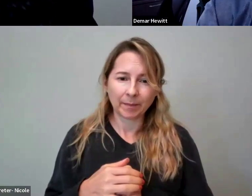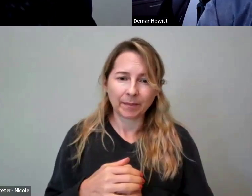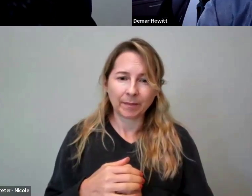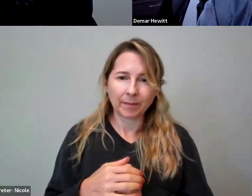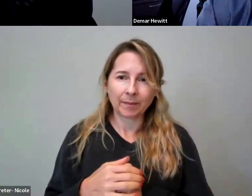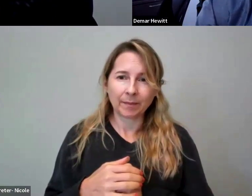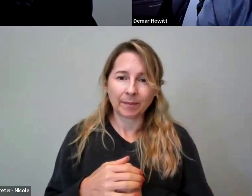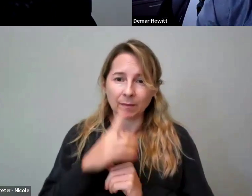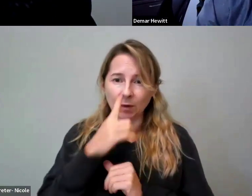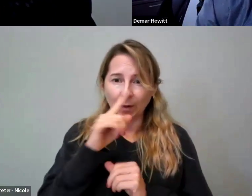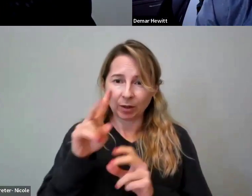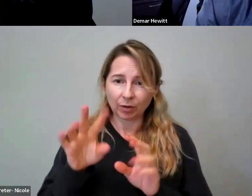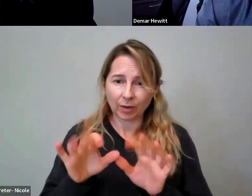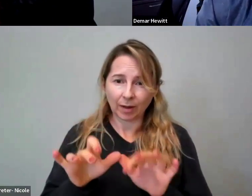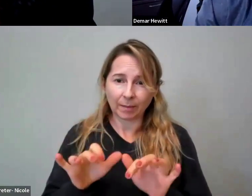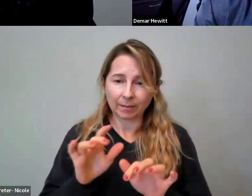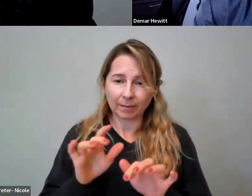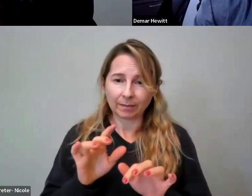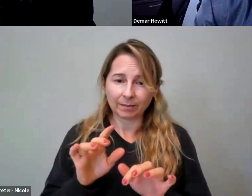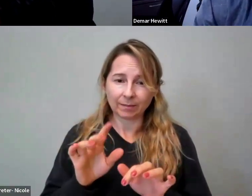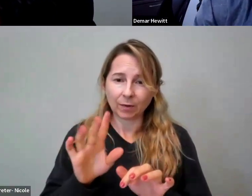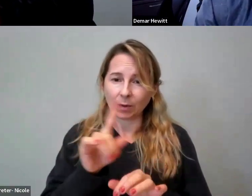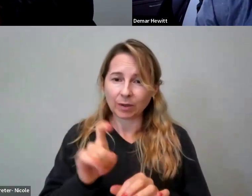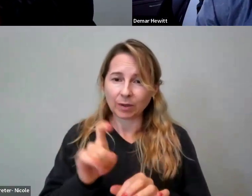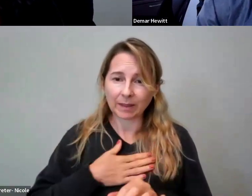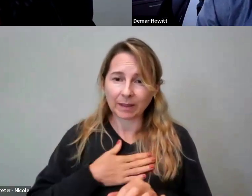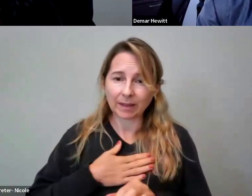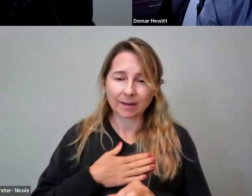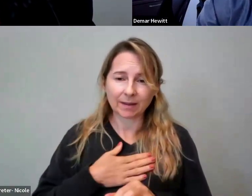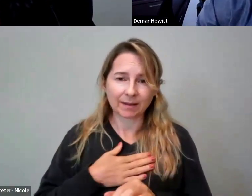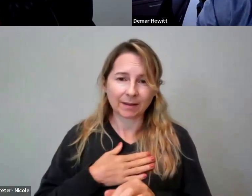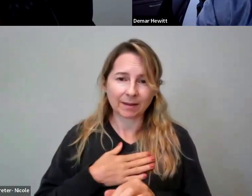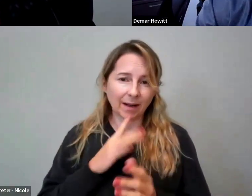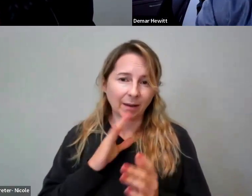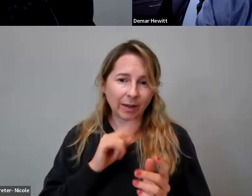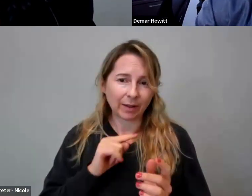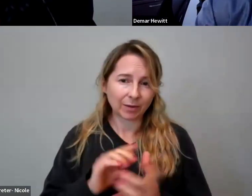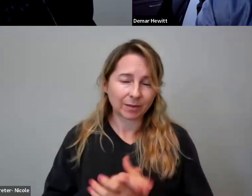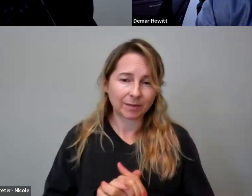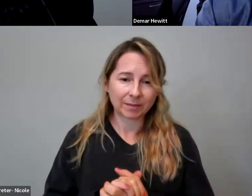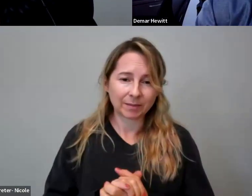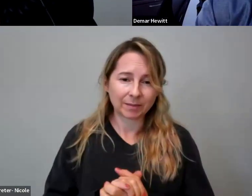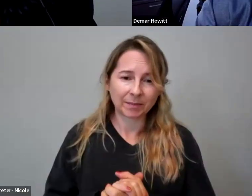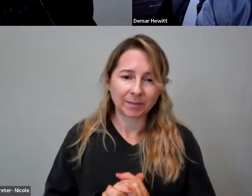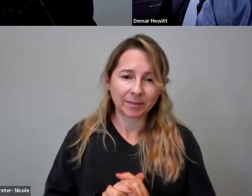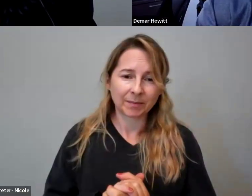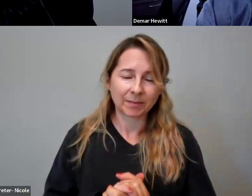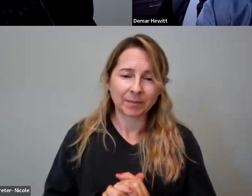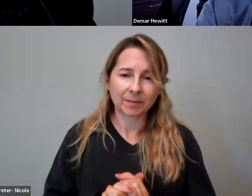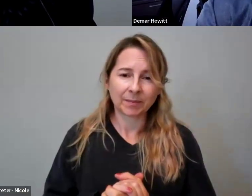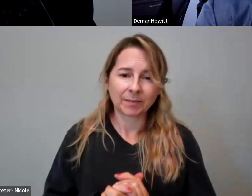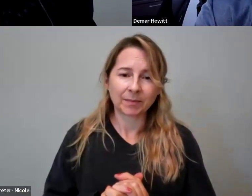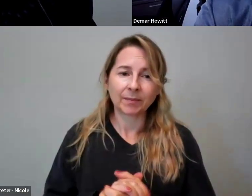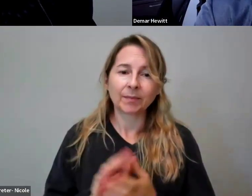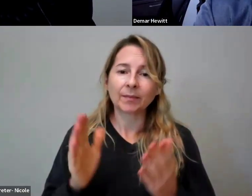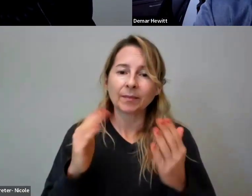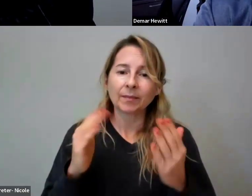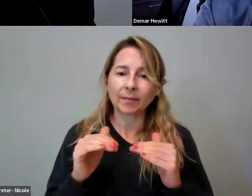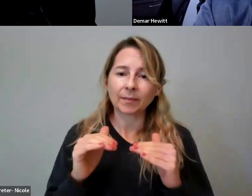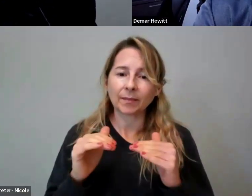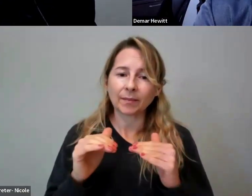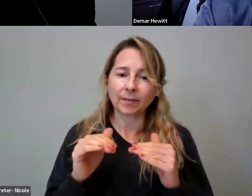your question in the Q&A. If you have a question, then I can address it. So thank you so much. The next